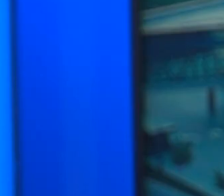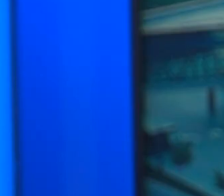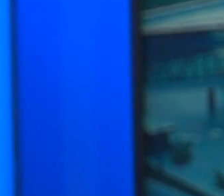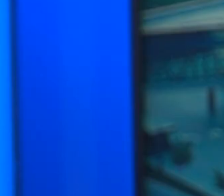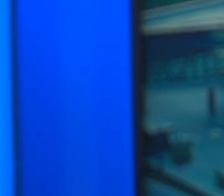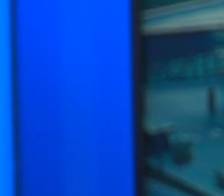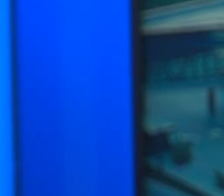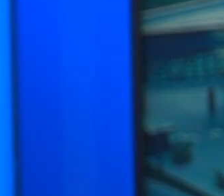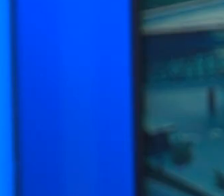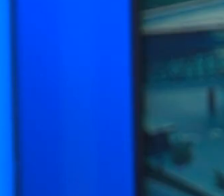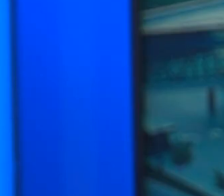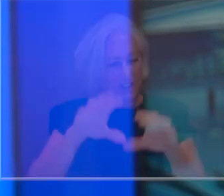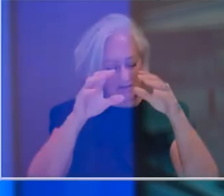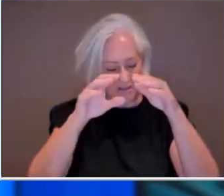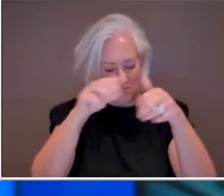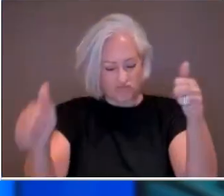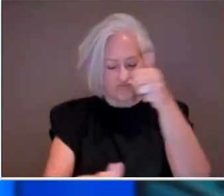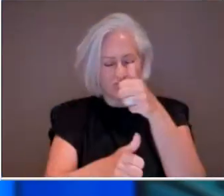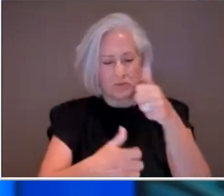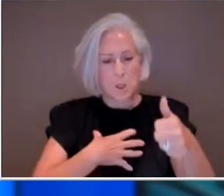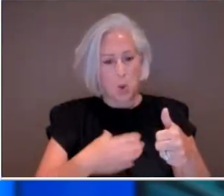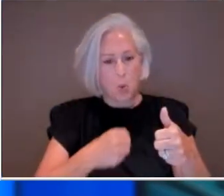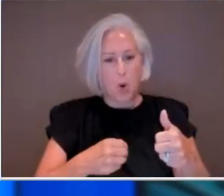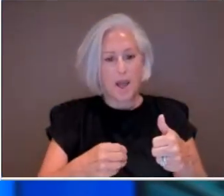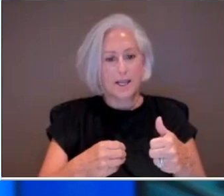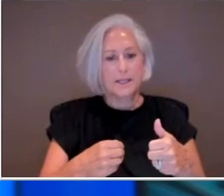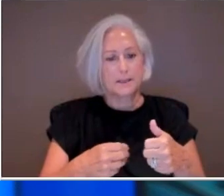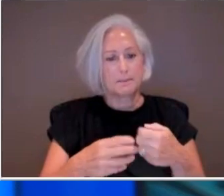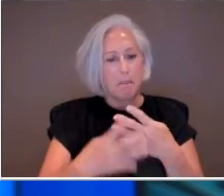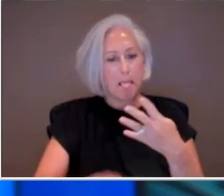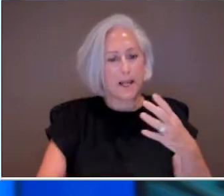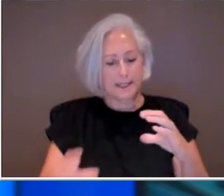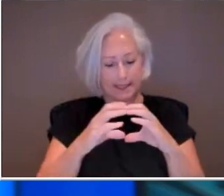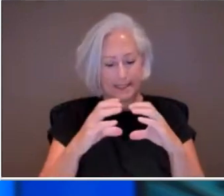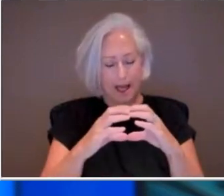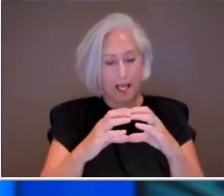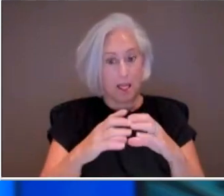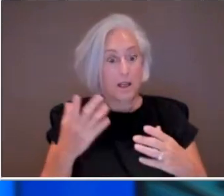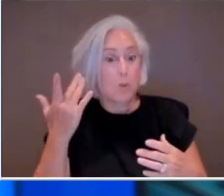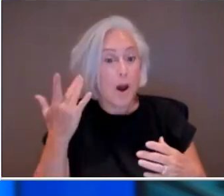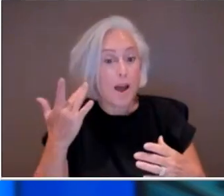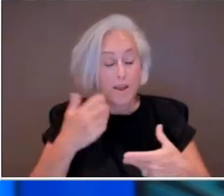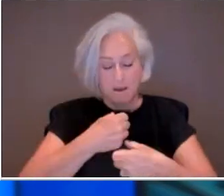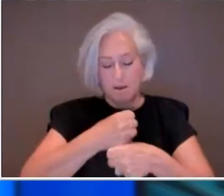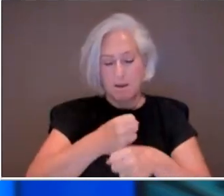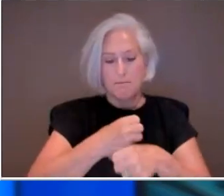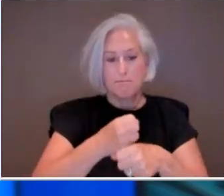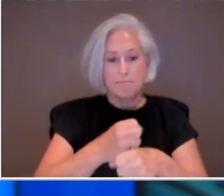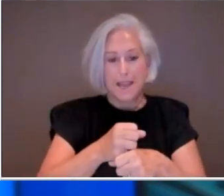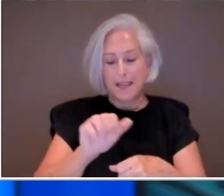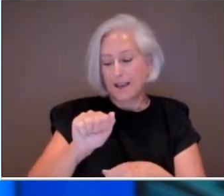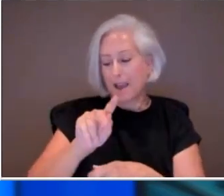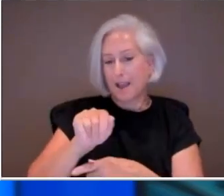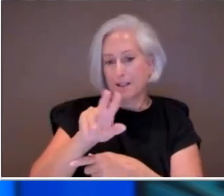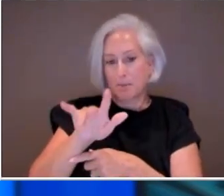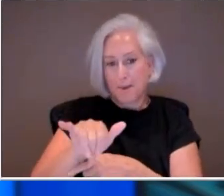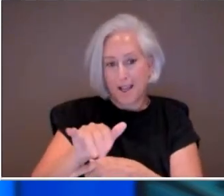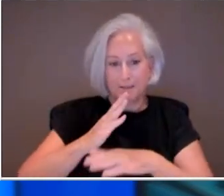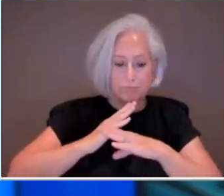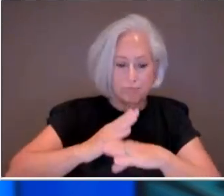produces antibodies to protect you from infection. Unfortunately, for some reason, these plasma cells become,